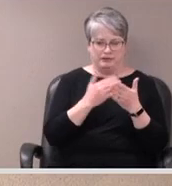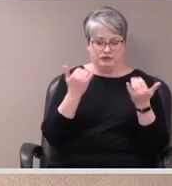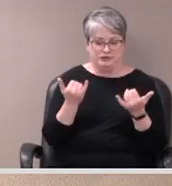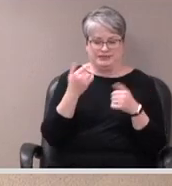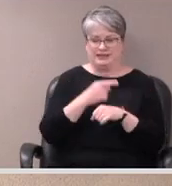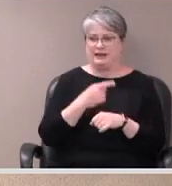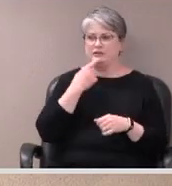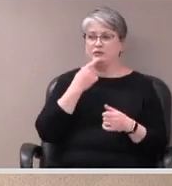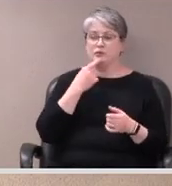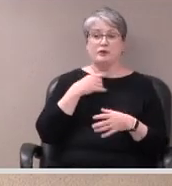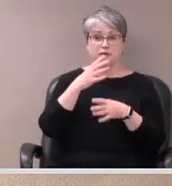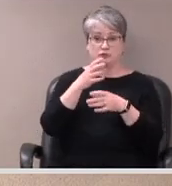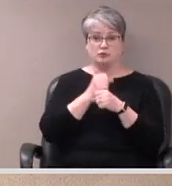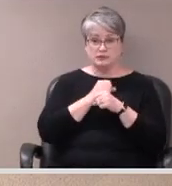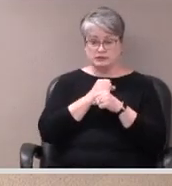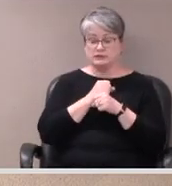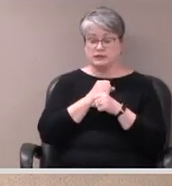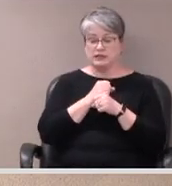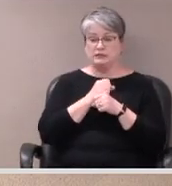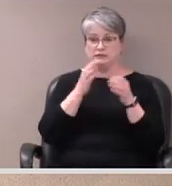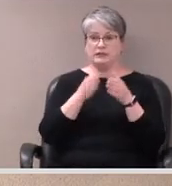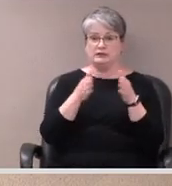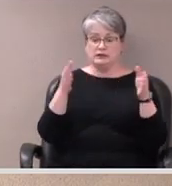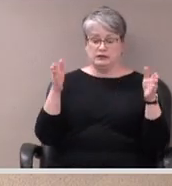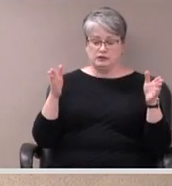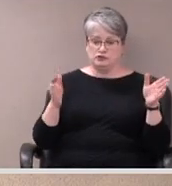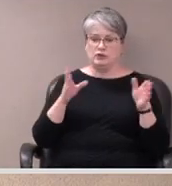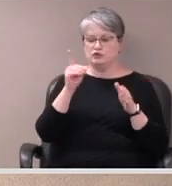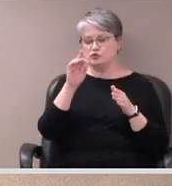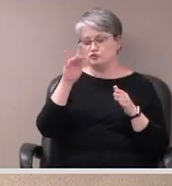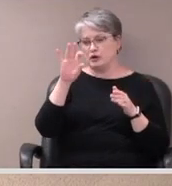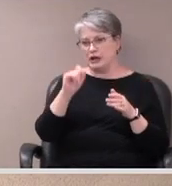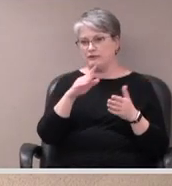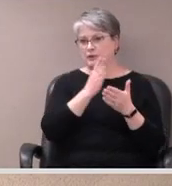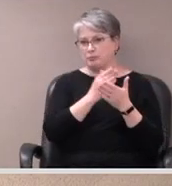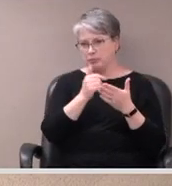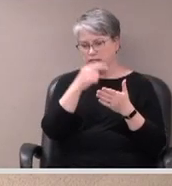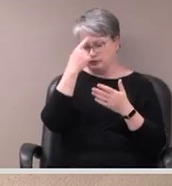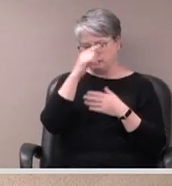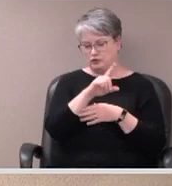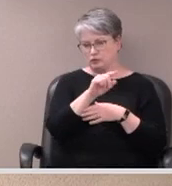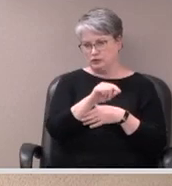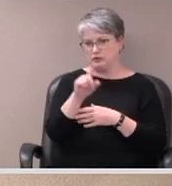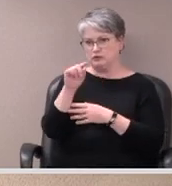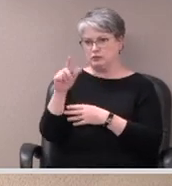asked to receive the general fund draft budget for